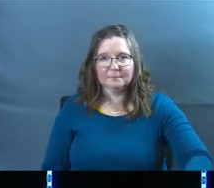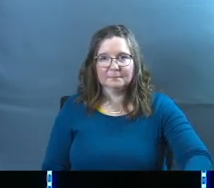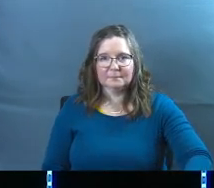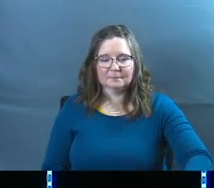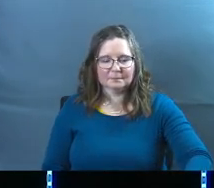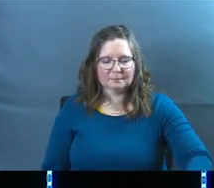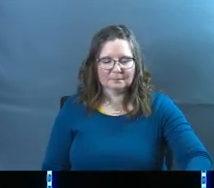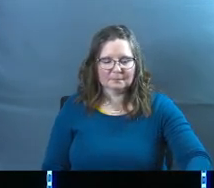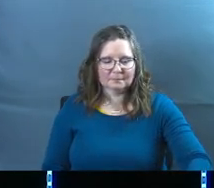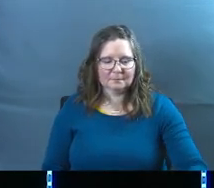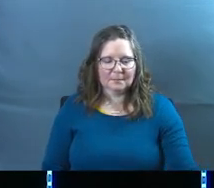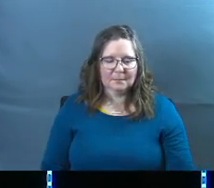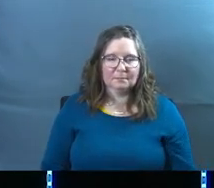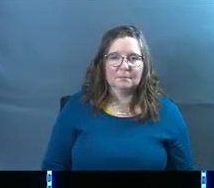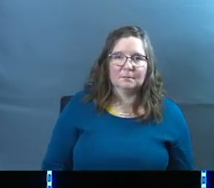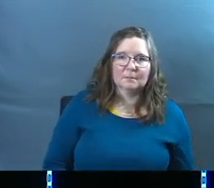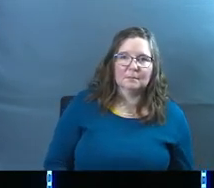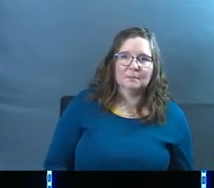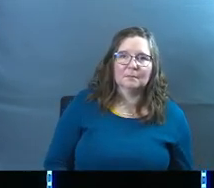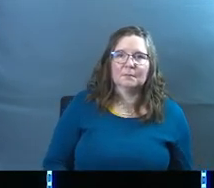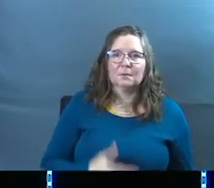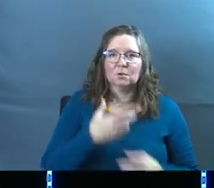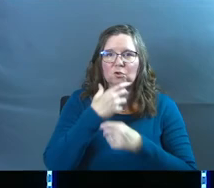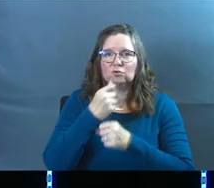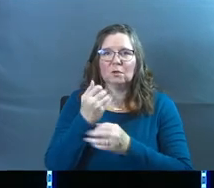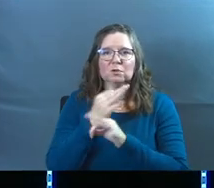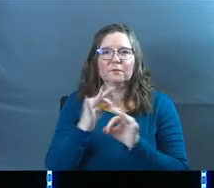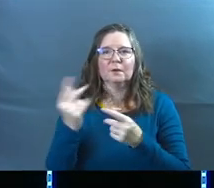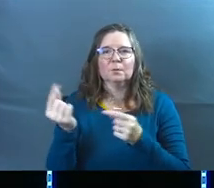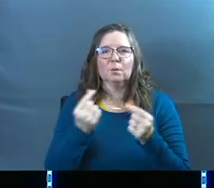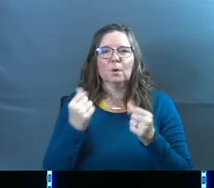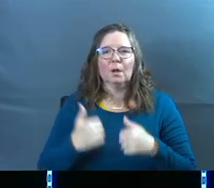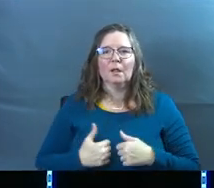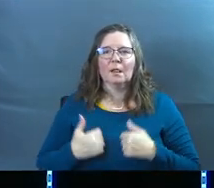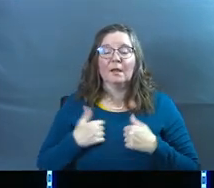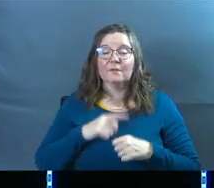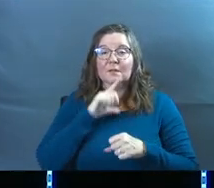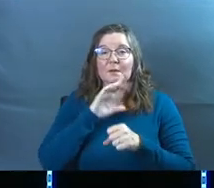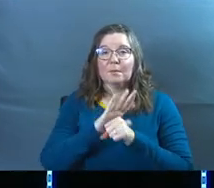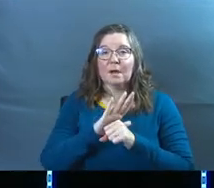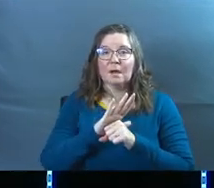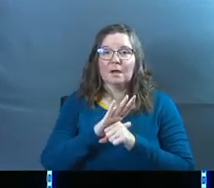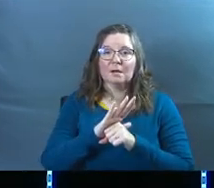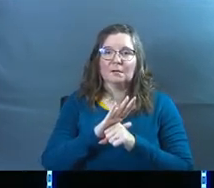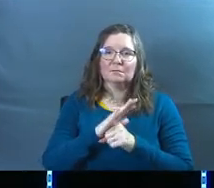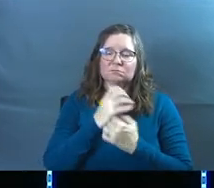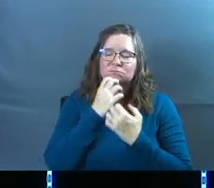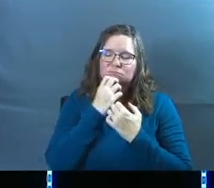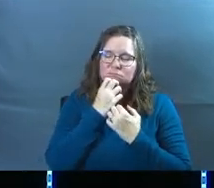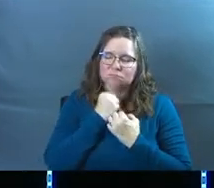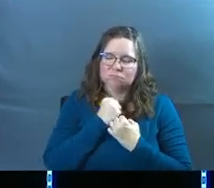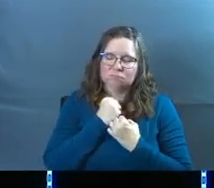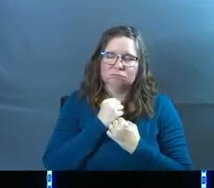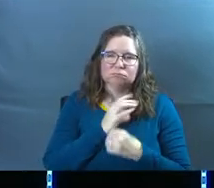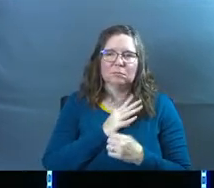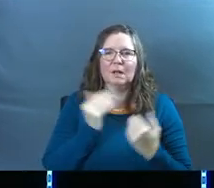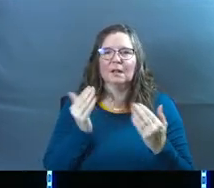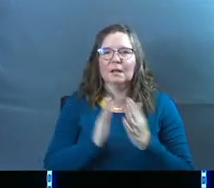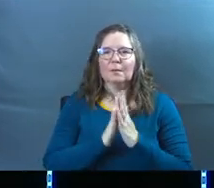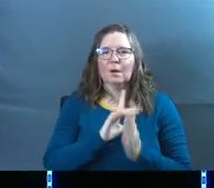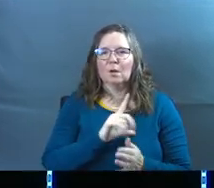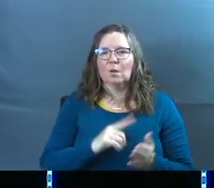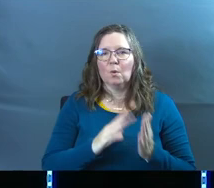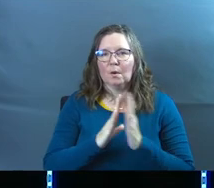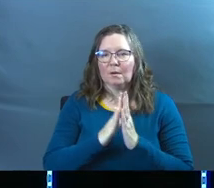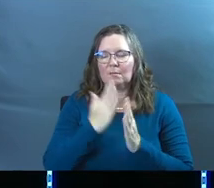Reignite your trust. Reignite your freedom. What's he going to do in your life? Those promises are gold. They're treasure. Let's pray. Lord